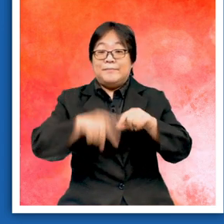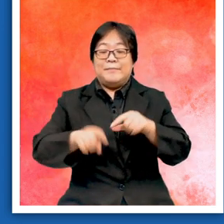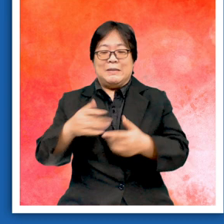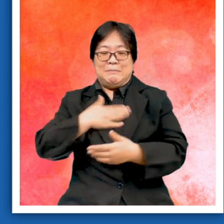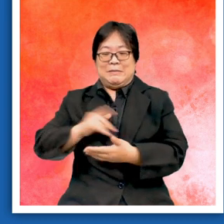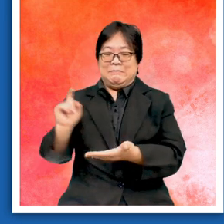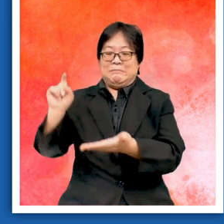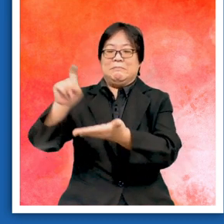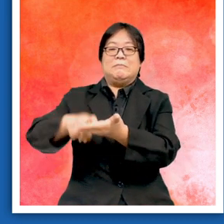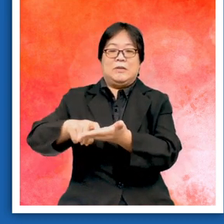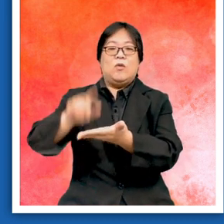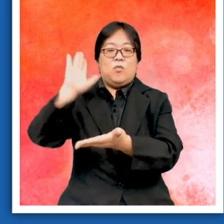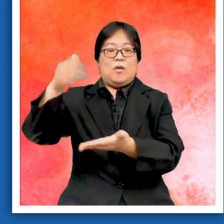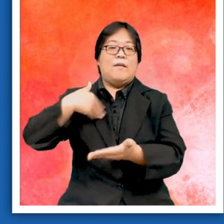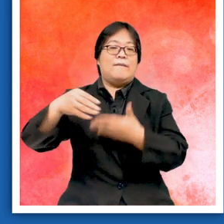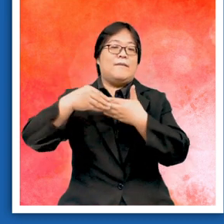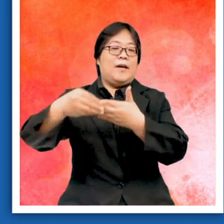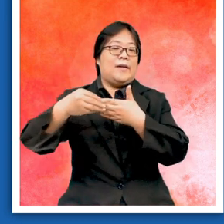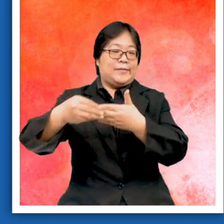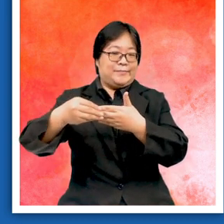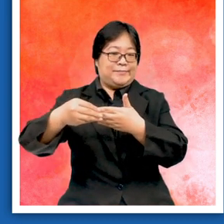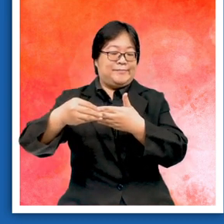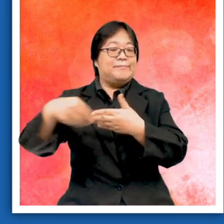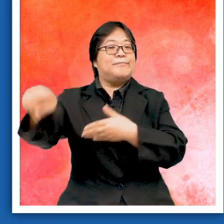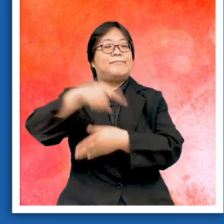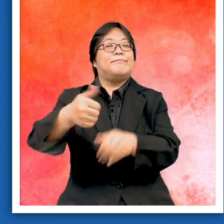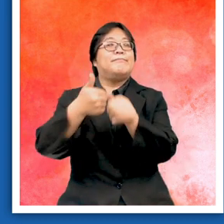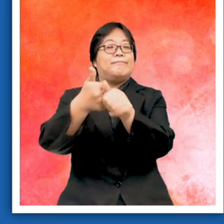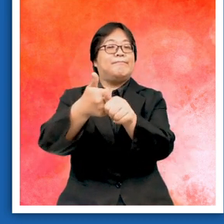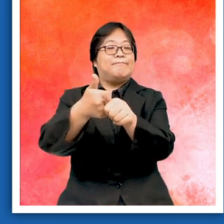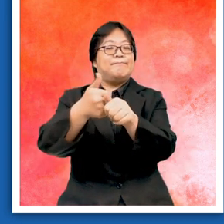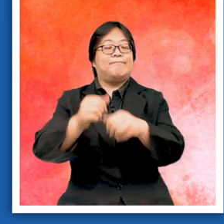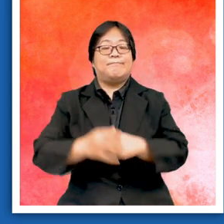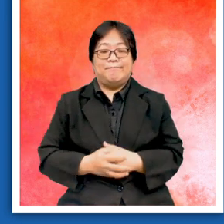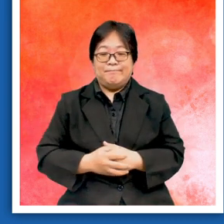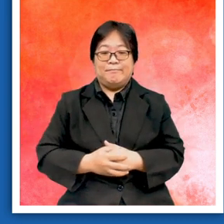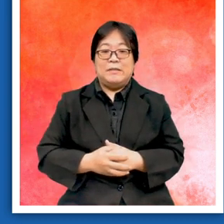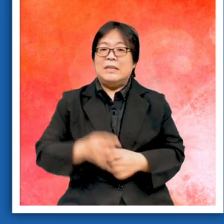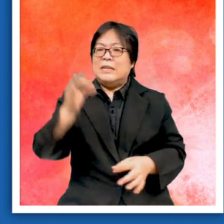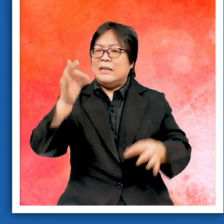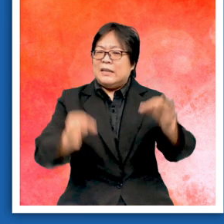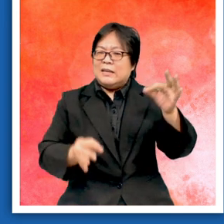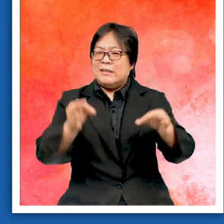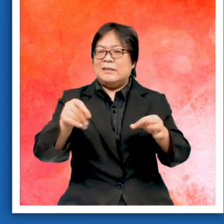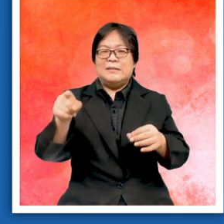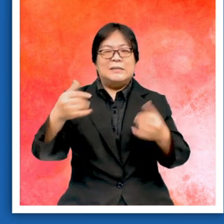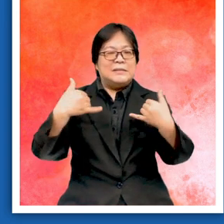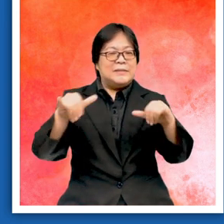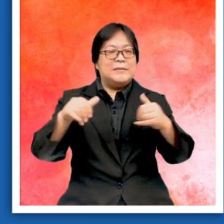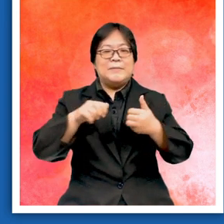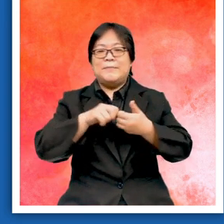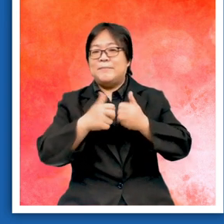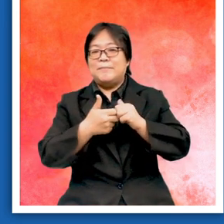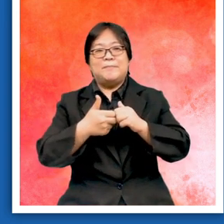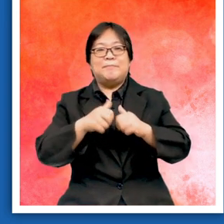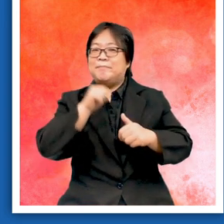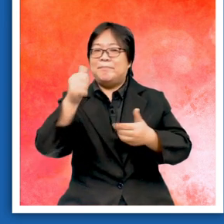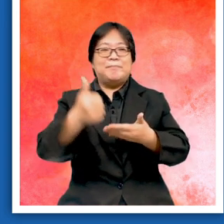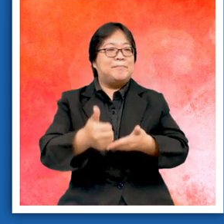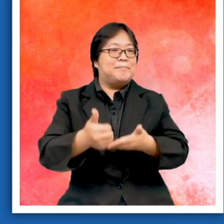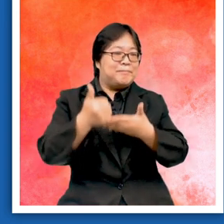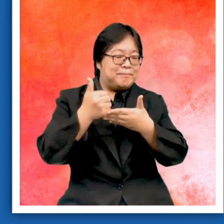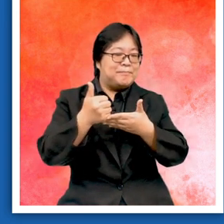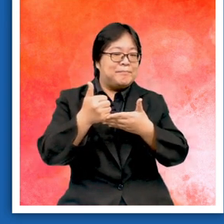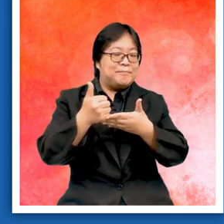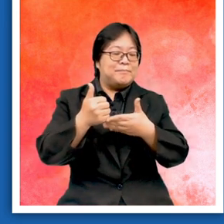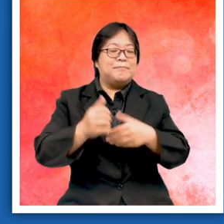then there will be a guide that you can follow along. In case if this still does not help you, you can